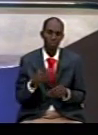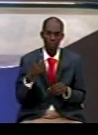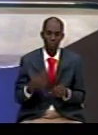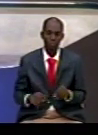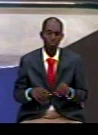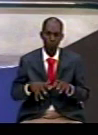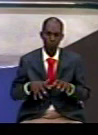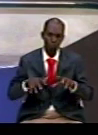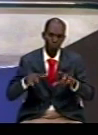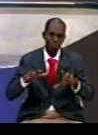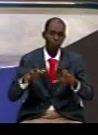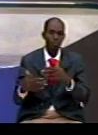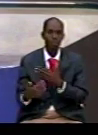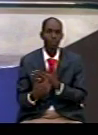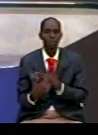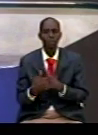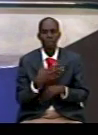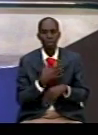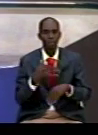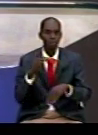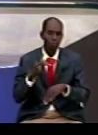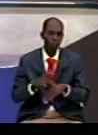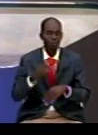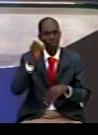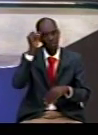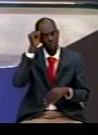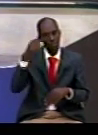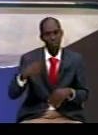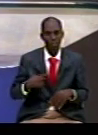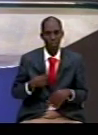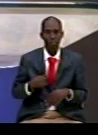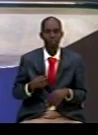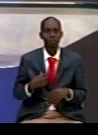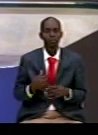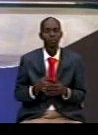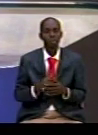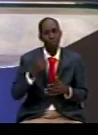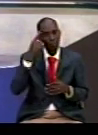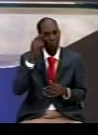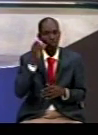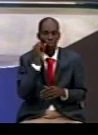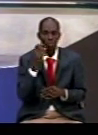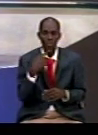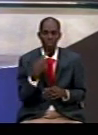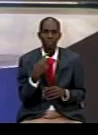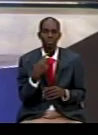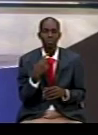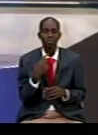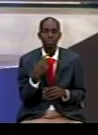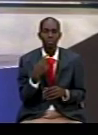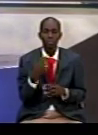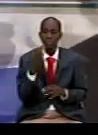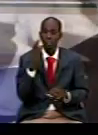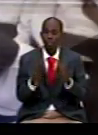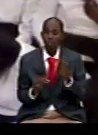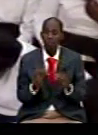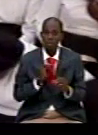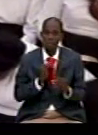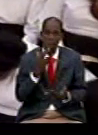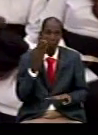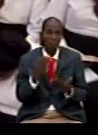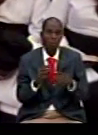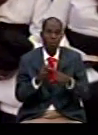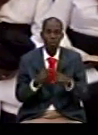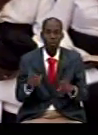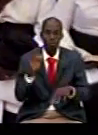press behind and touched his garment. For she said, if I may but